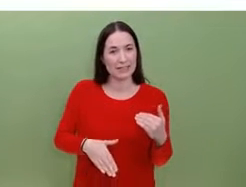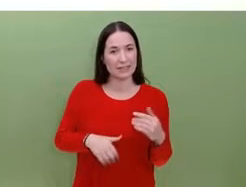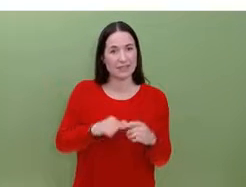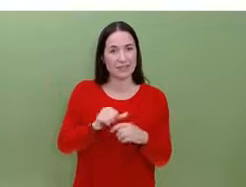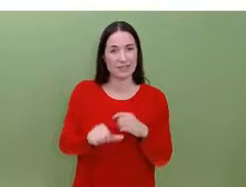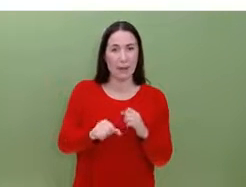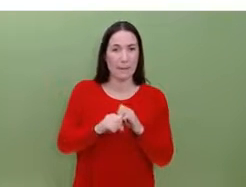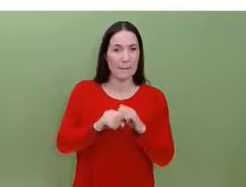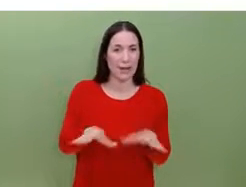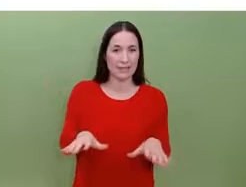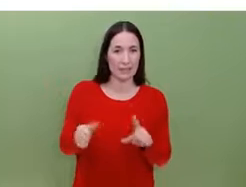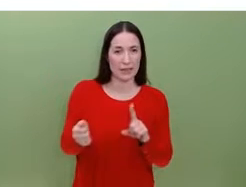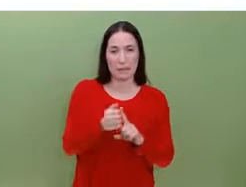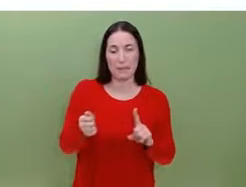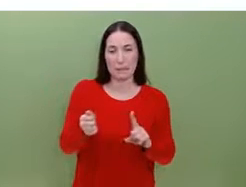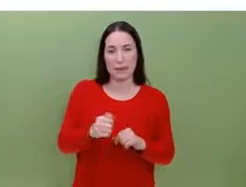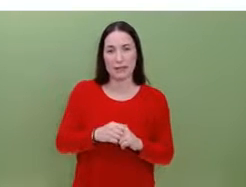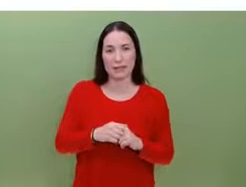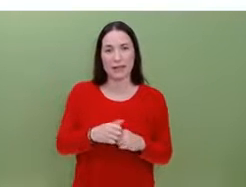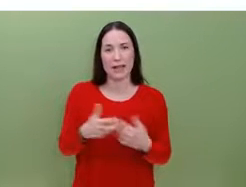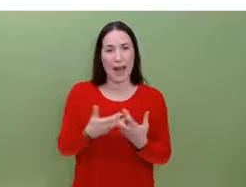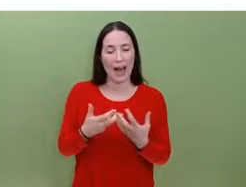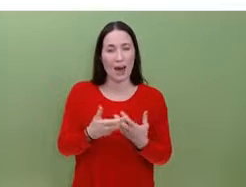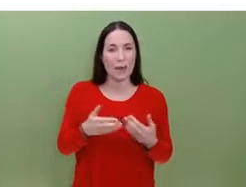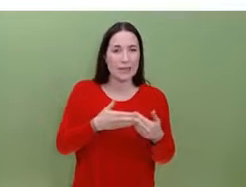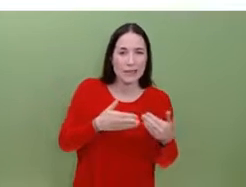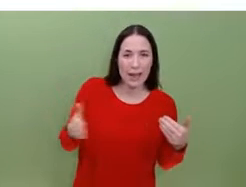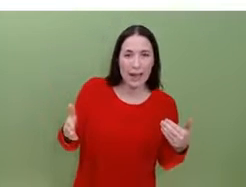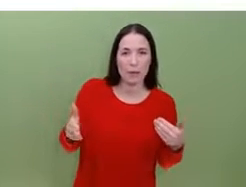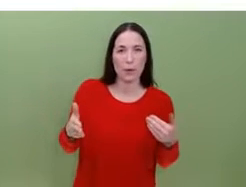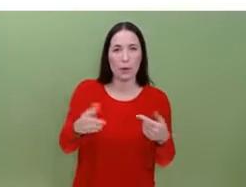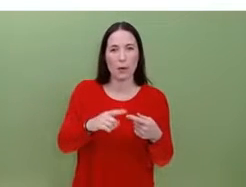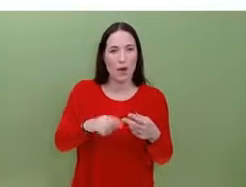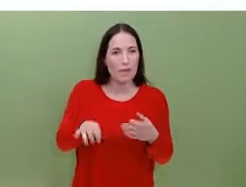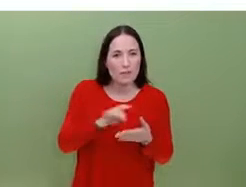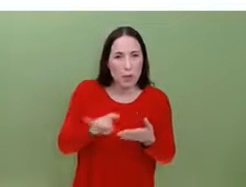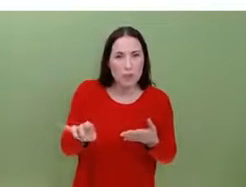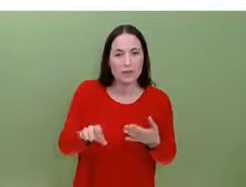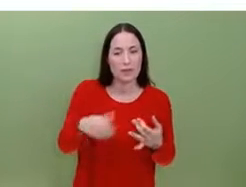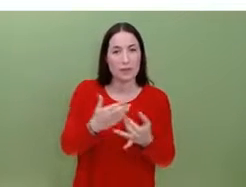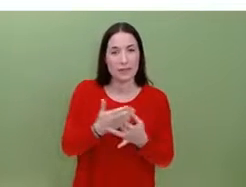in terms of scalable and affordable early intervention. So over to you, Holly.